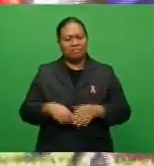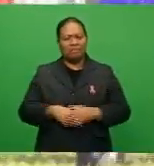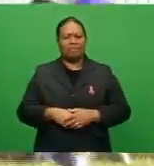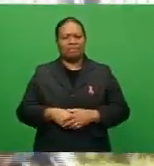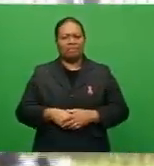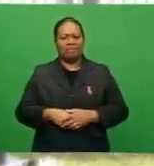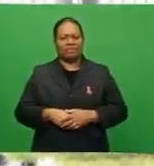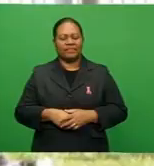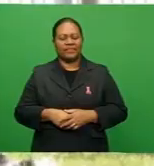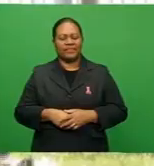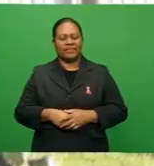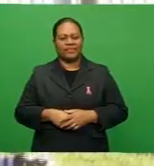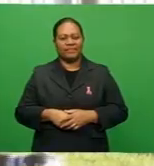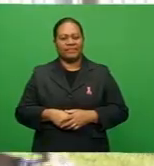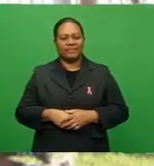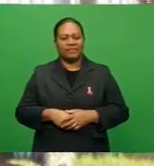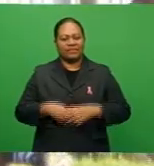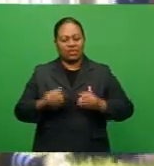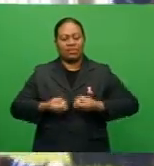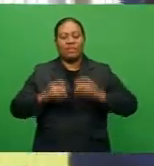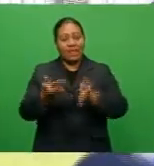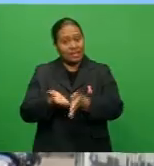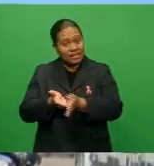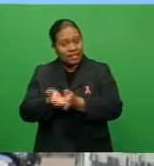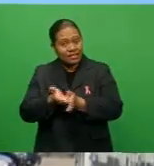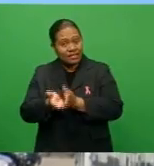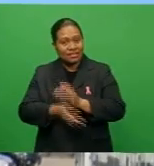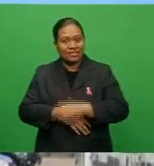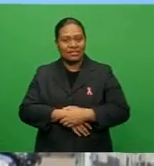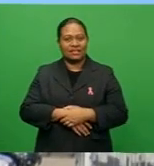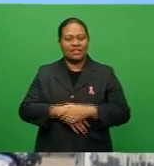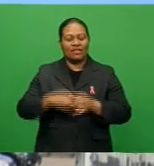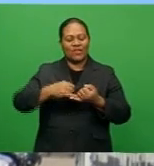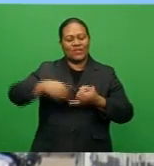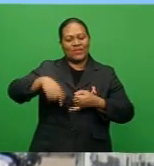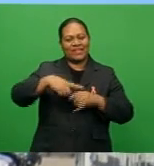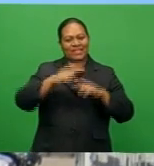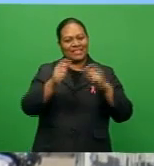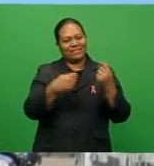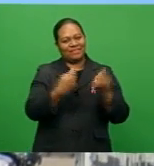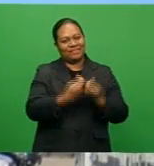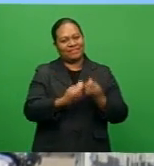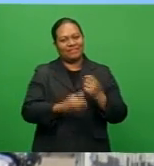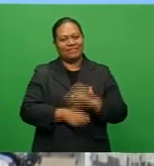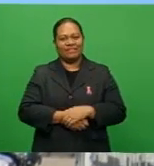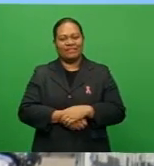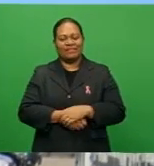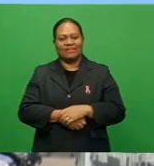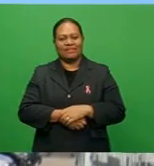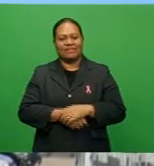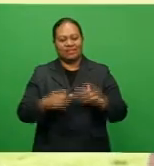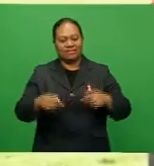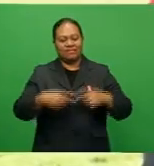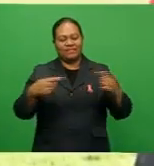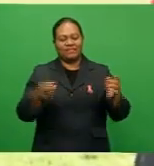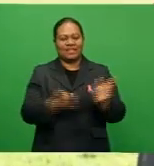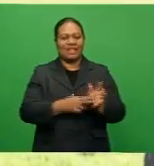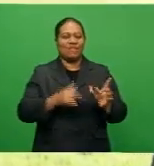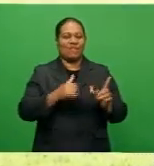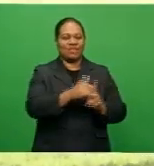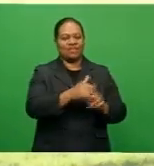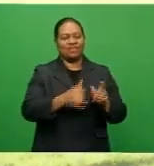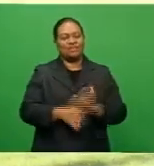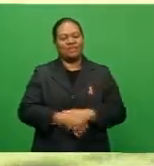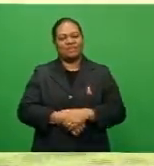ready to provide the service for Suva. As far as the Namosi game is concerned. Despite